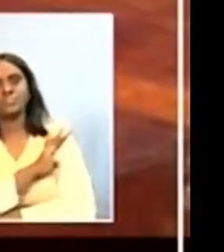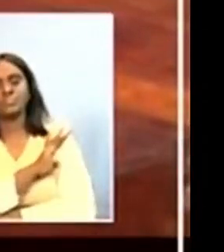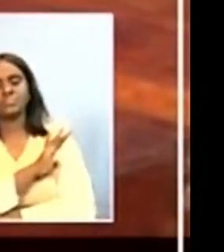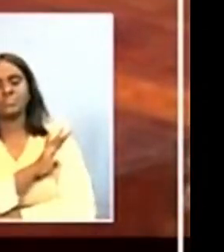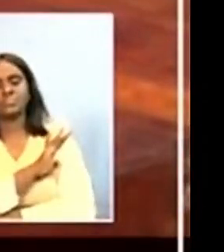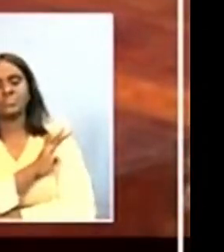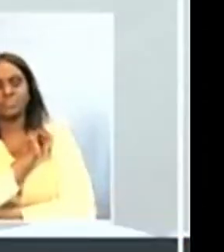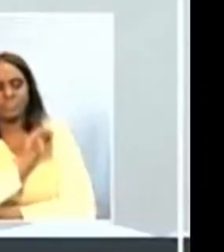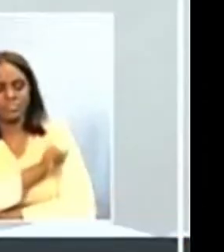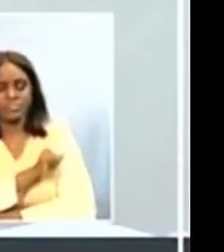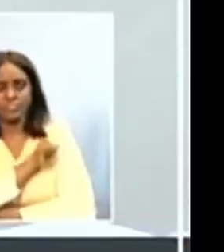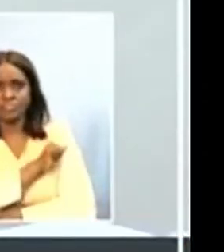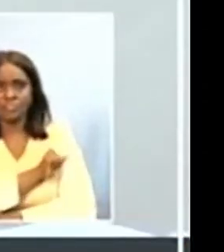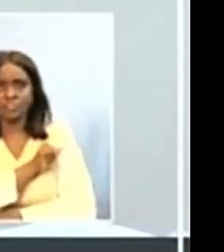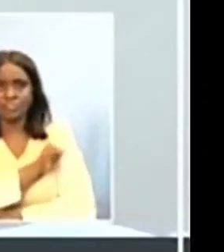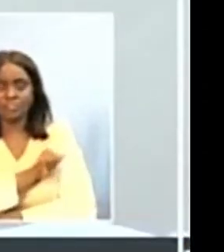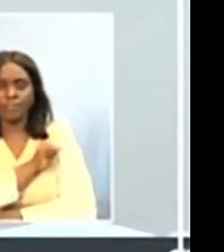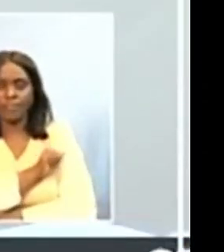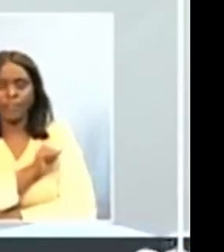attitude.